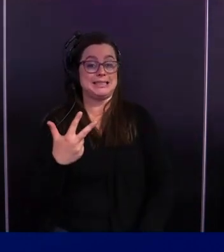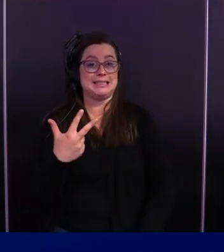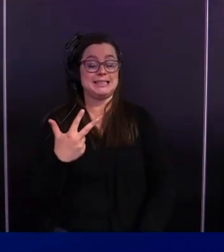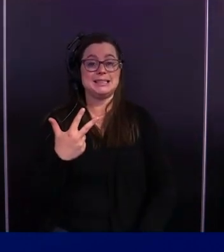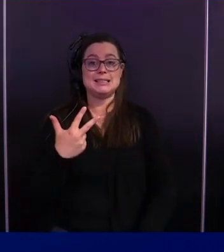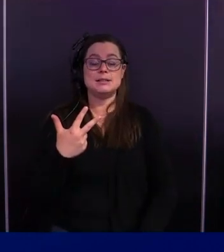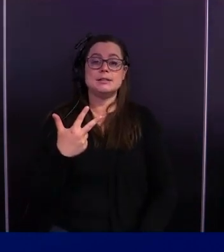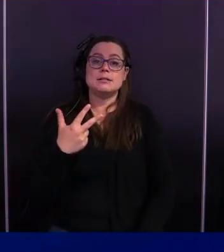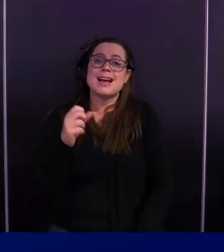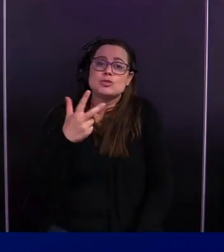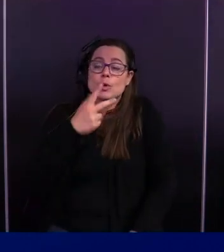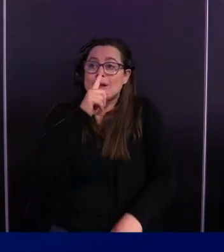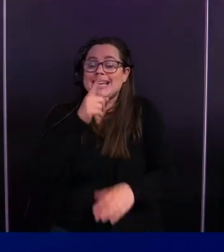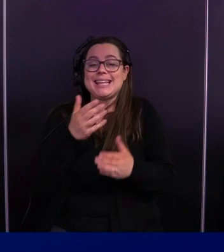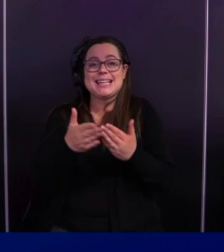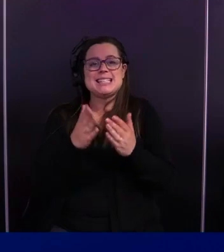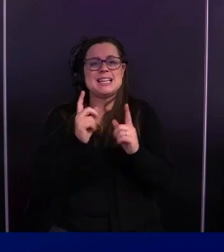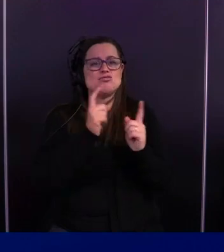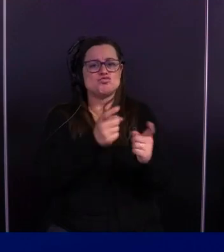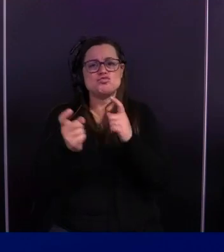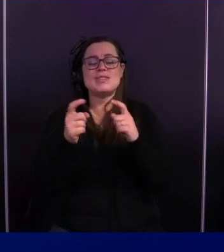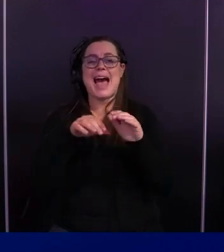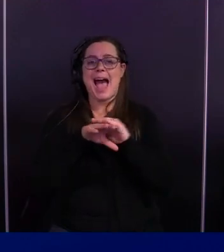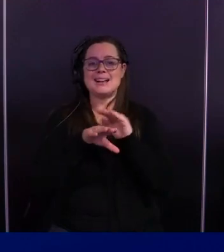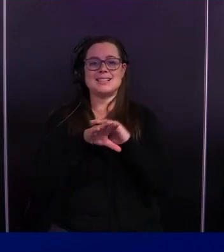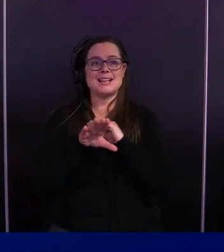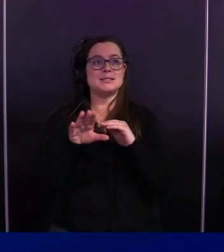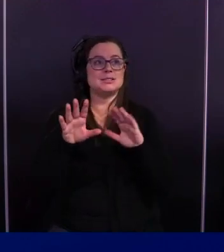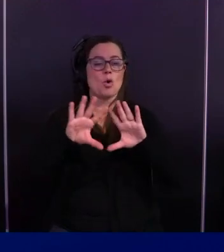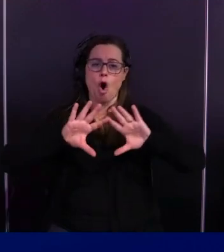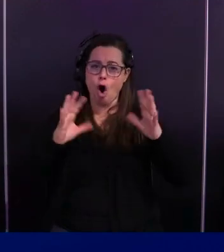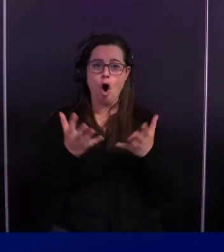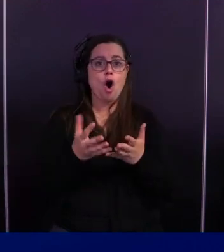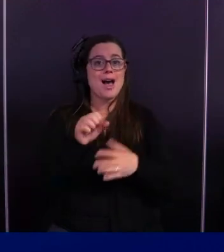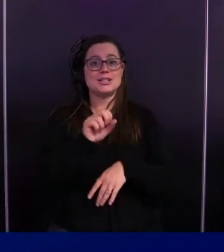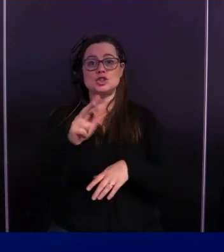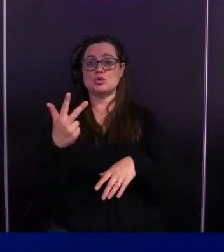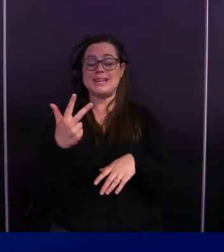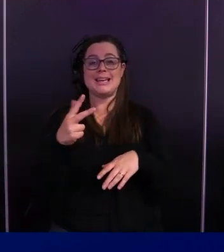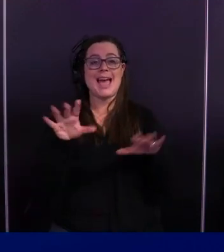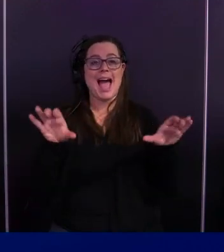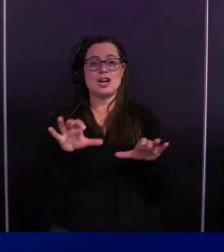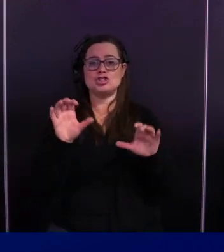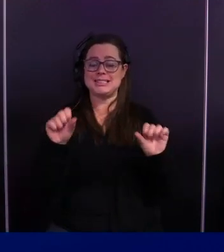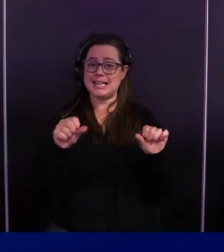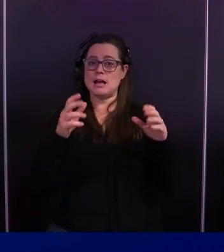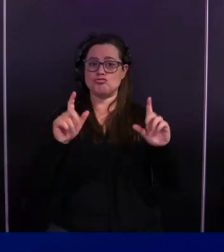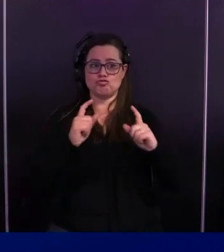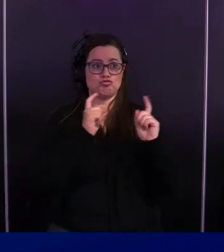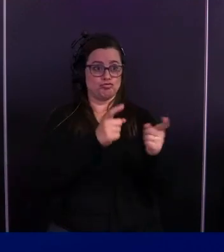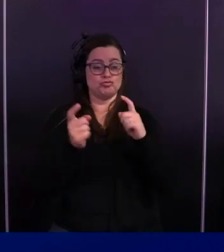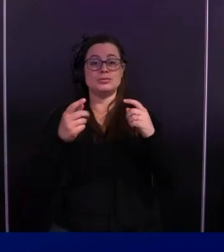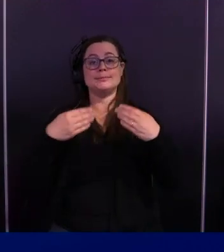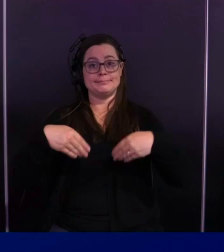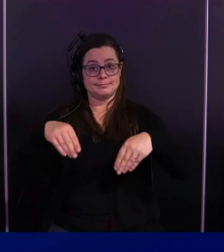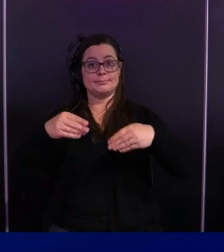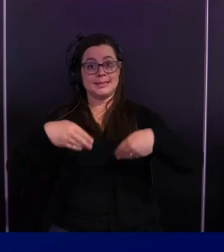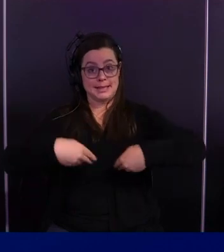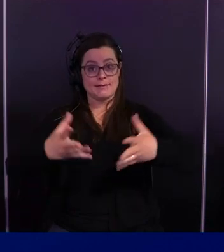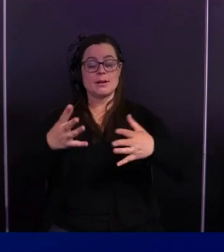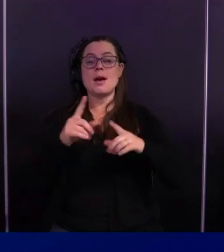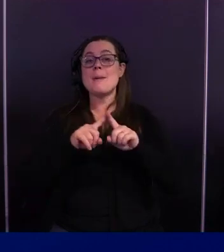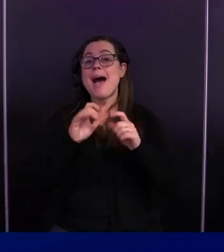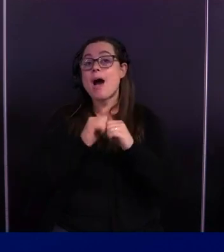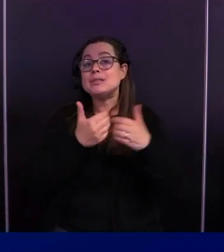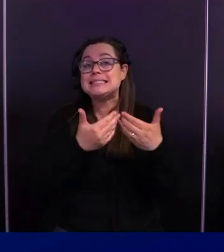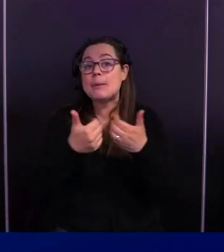very easy to give access S3 star, so all S3 actions can be taken. But a great way to separate that out is